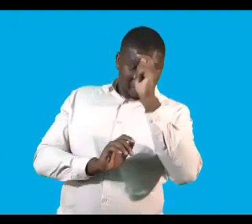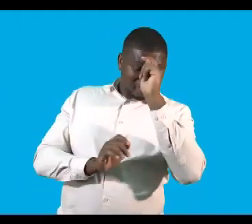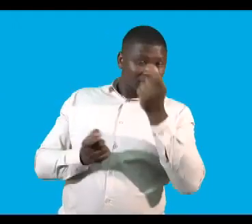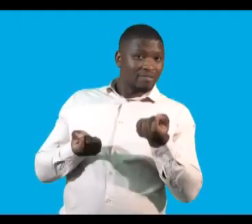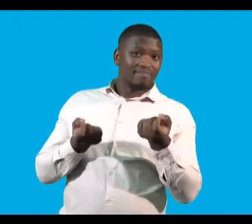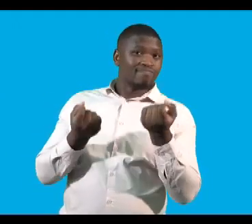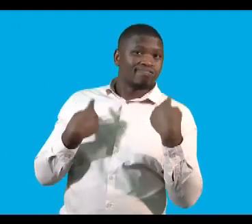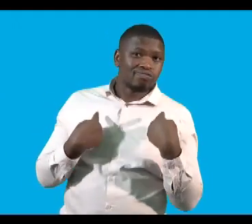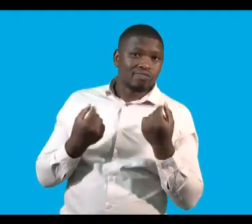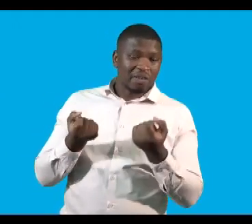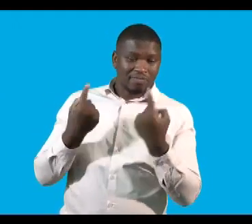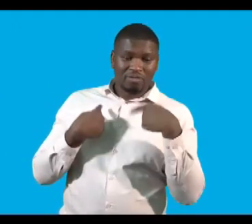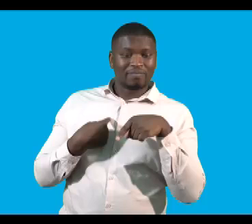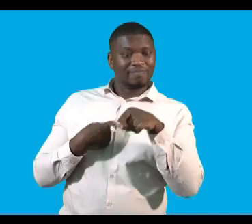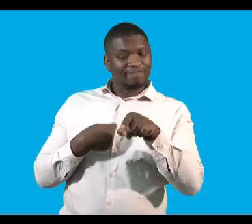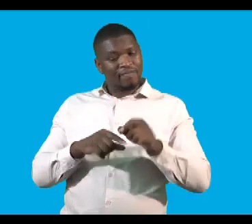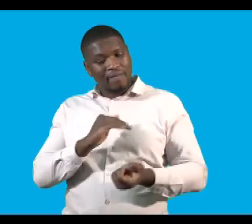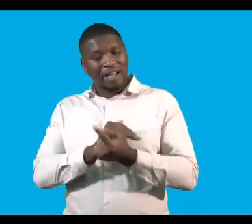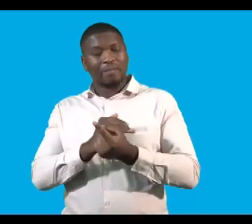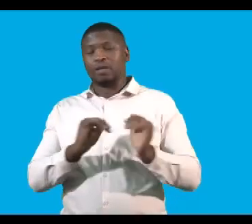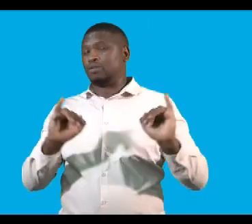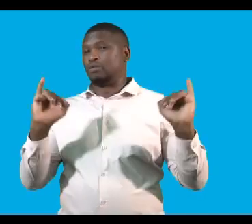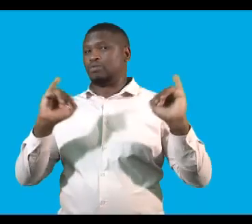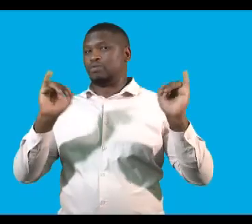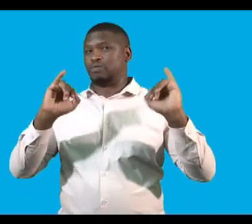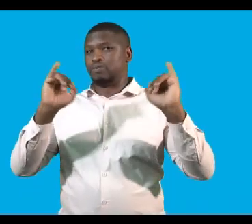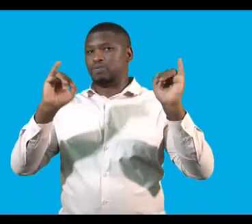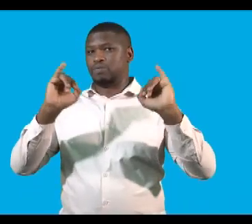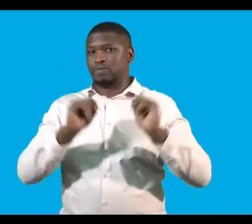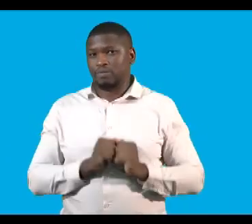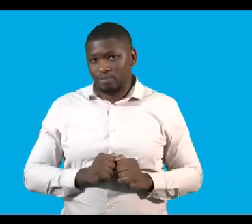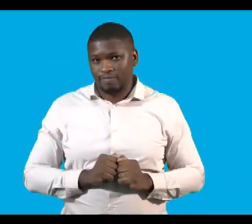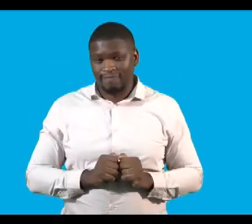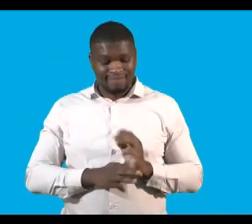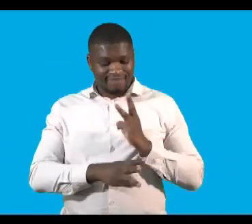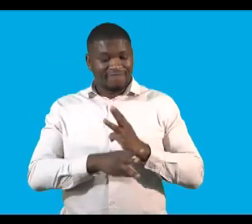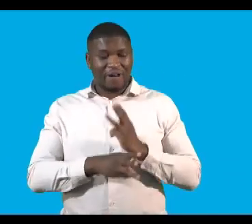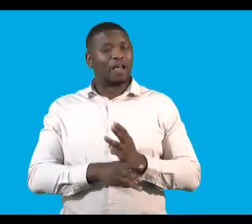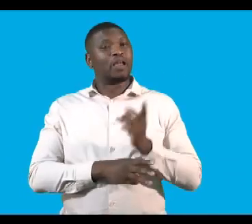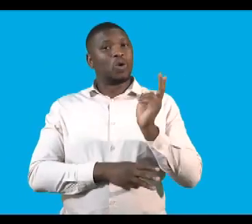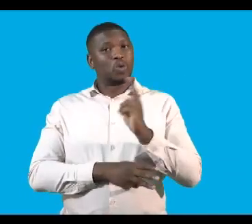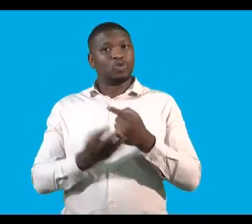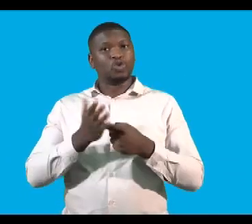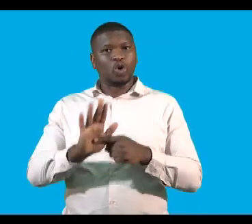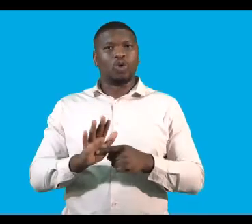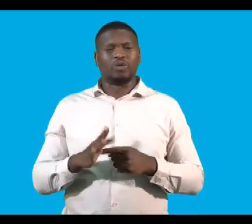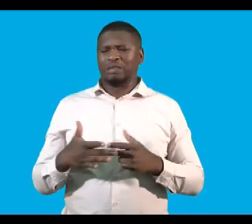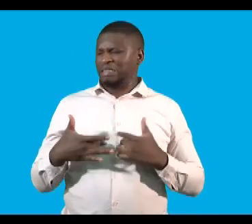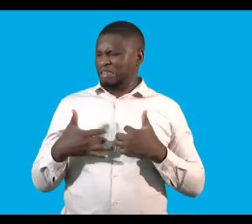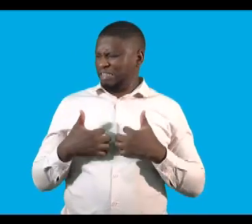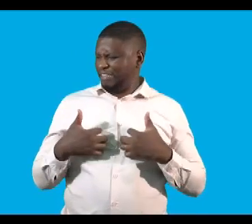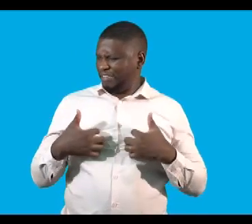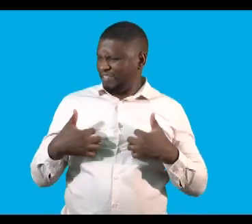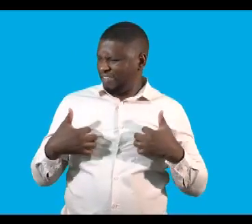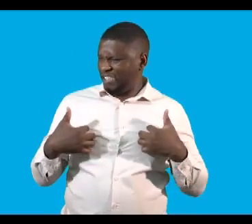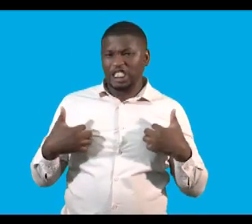the gravity of the situation. The mother's frustration is repeated. Whenever something is repeated, it's